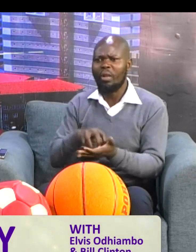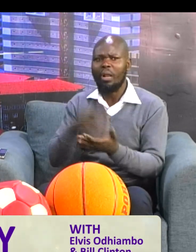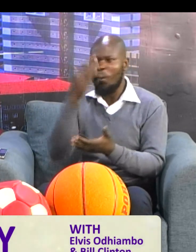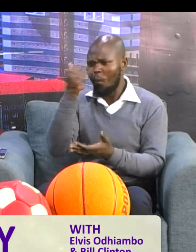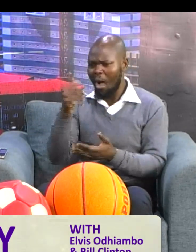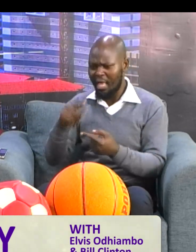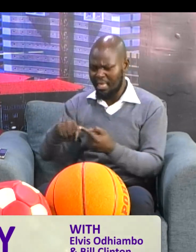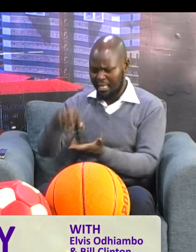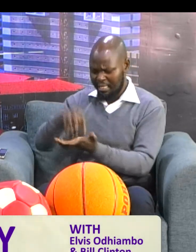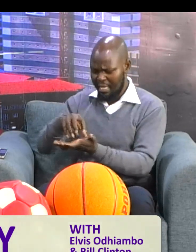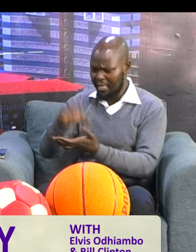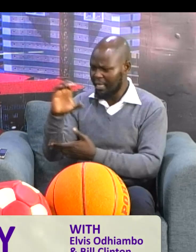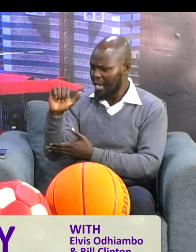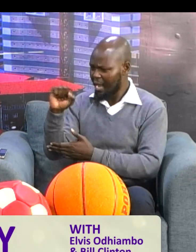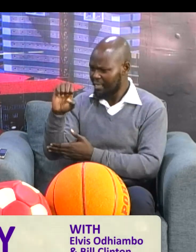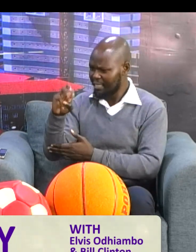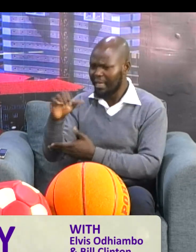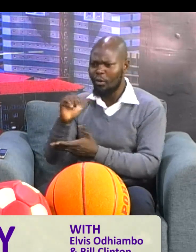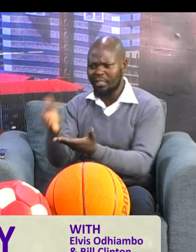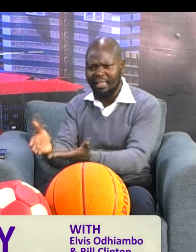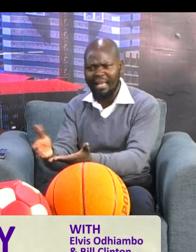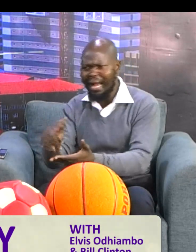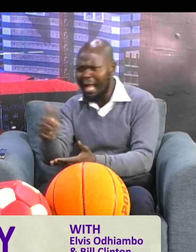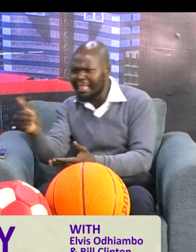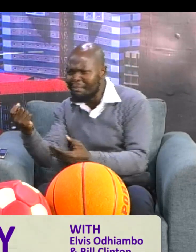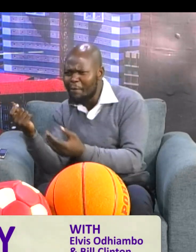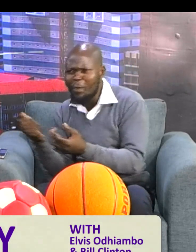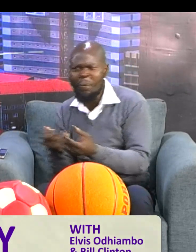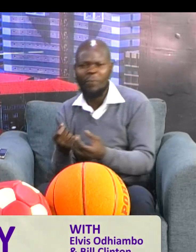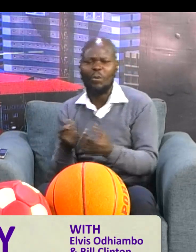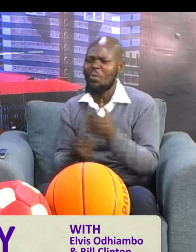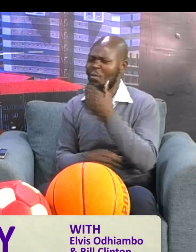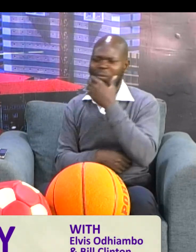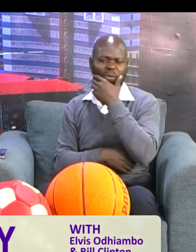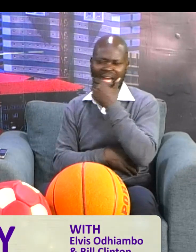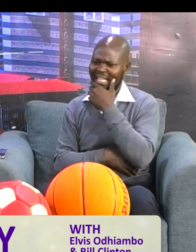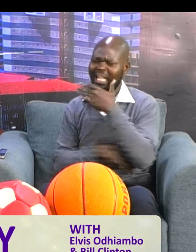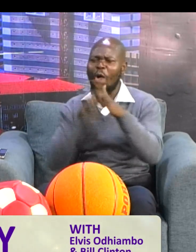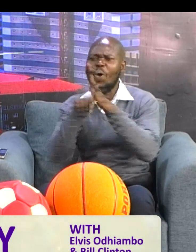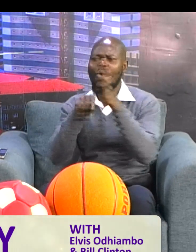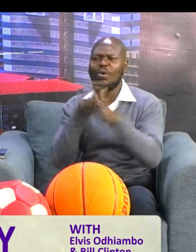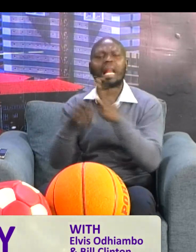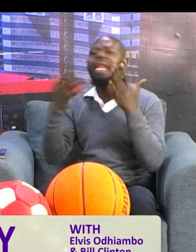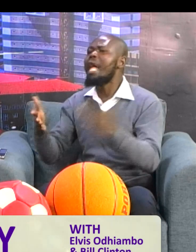saw them tactically in their center, they were there, pressing.